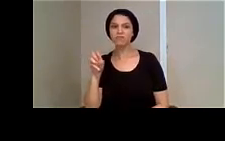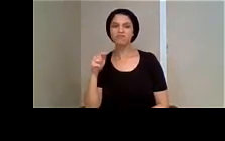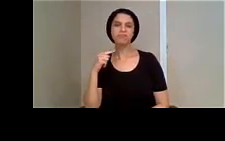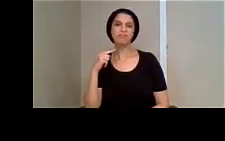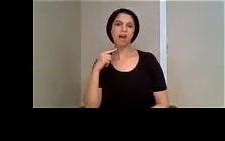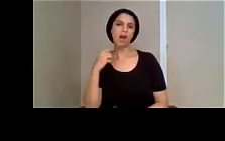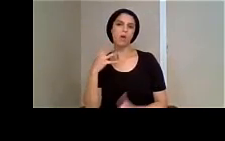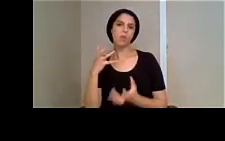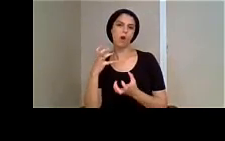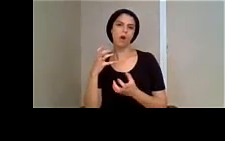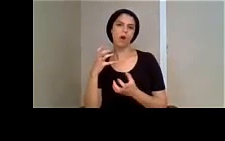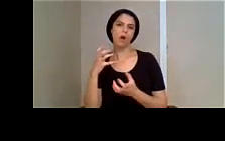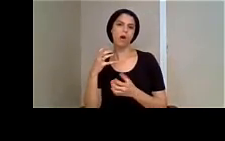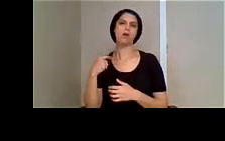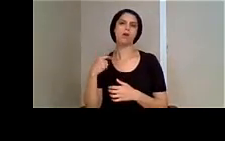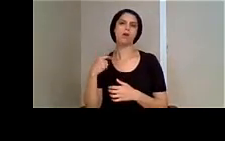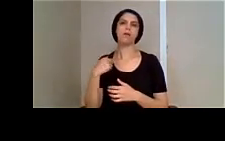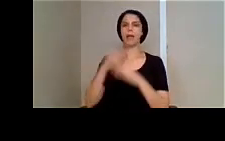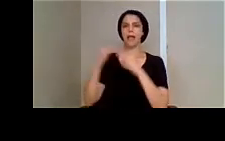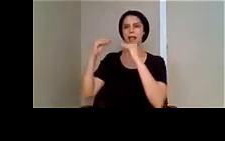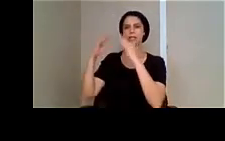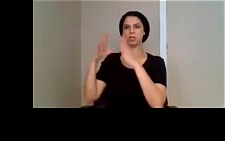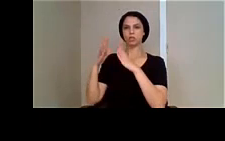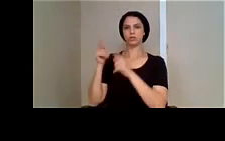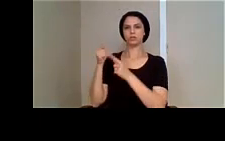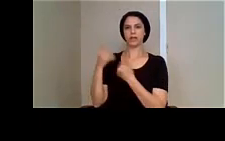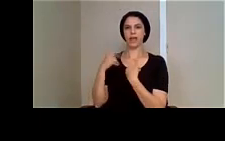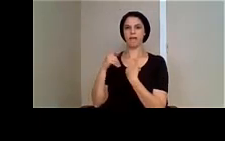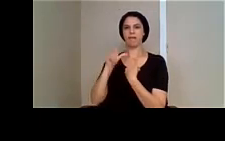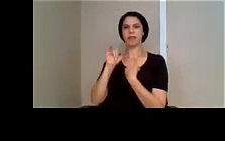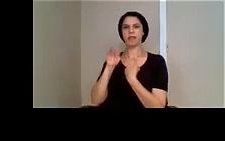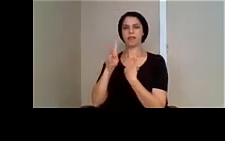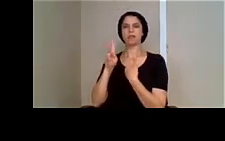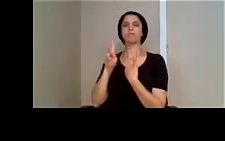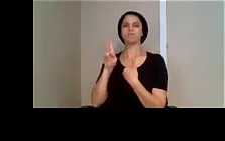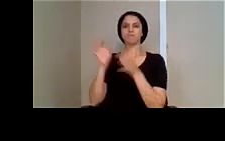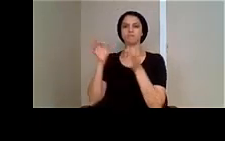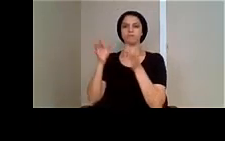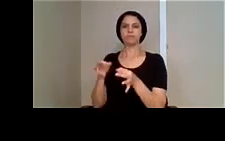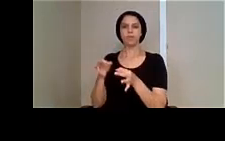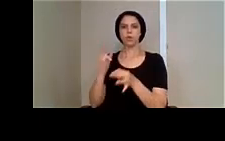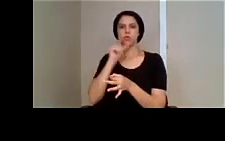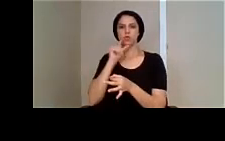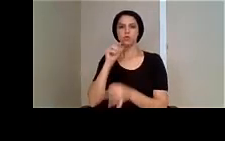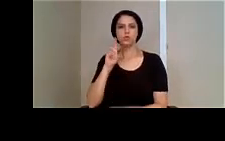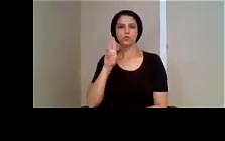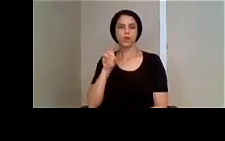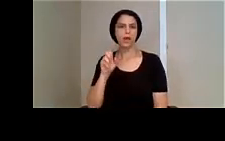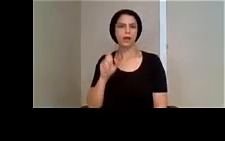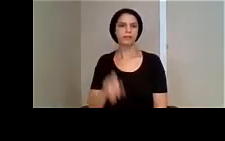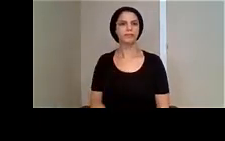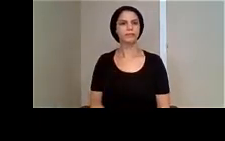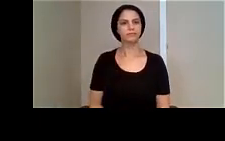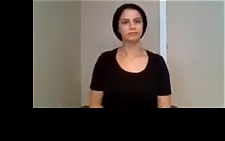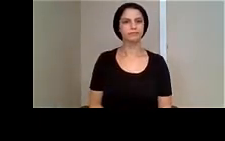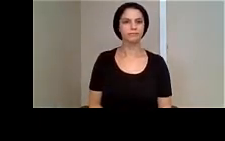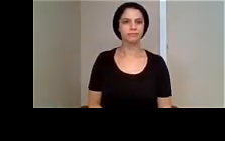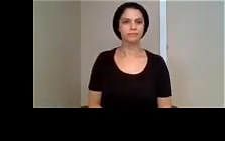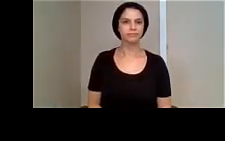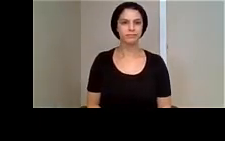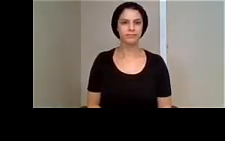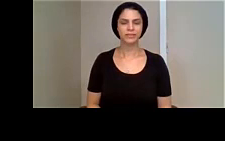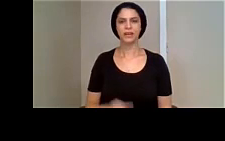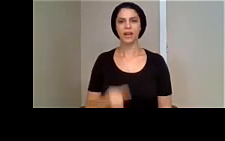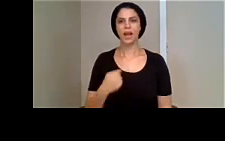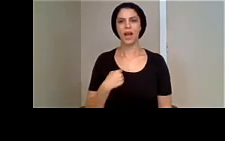my teacher, I can choose Google Drive. It doesn't work when I'm masquerading as a student. I'd have to be showing my own account